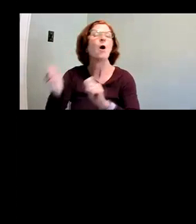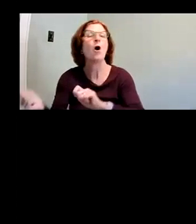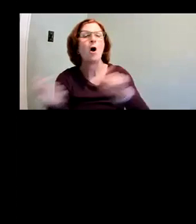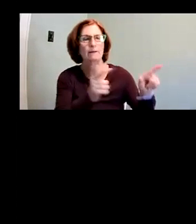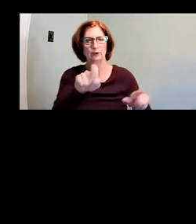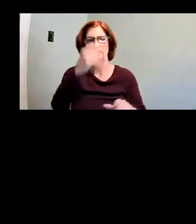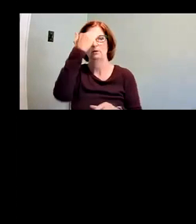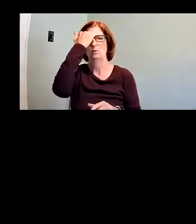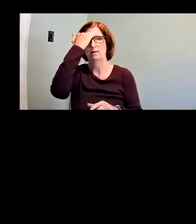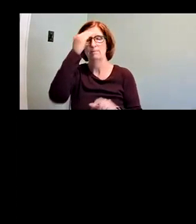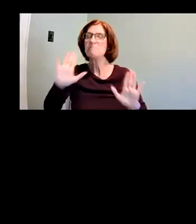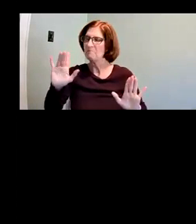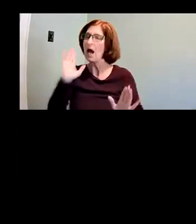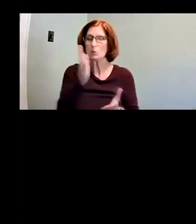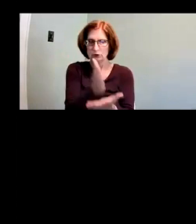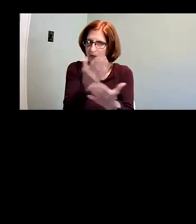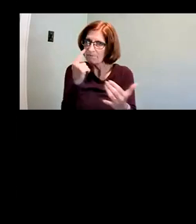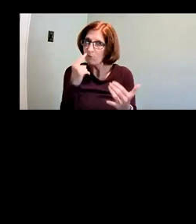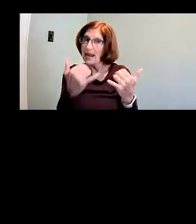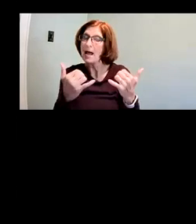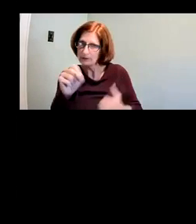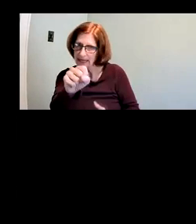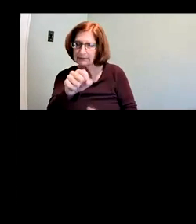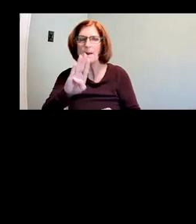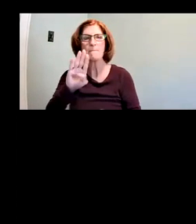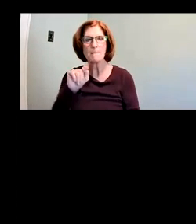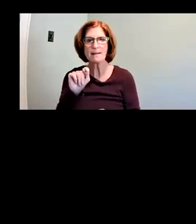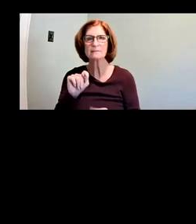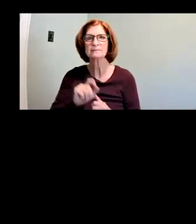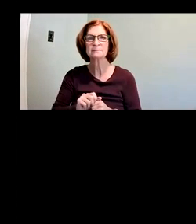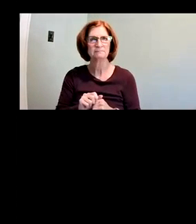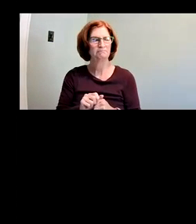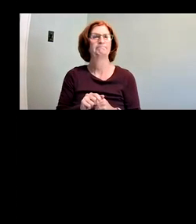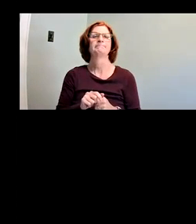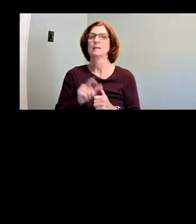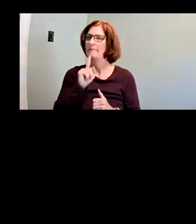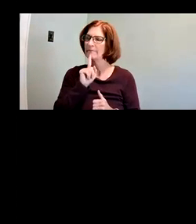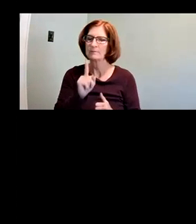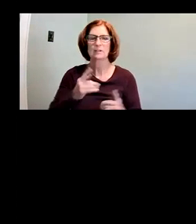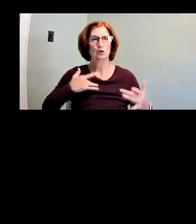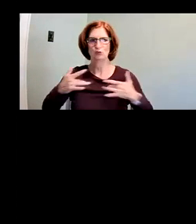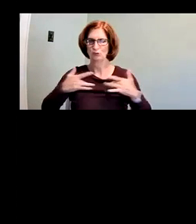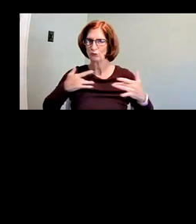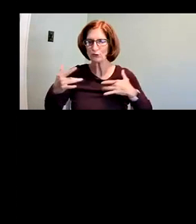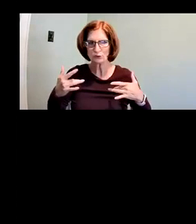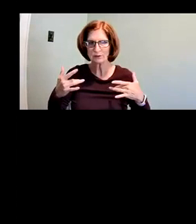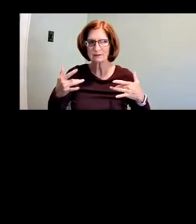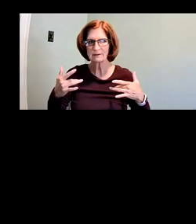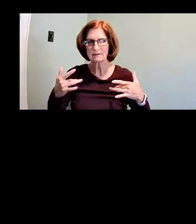And I'm going to stop right there, but I am concerned that